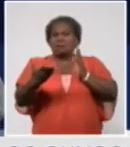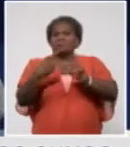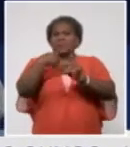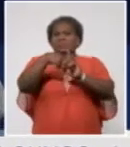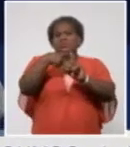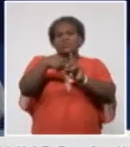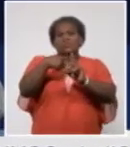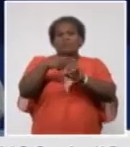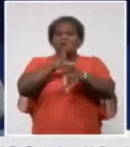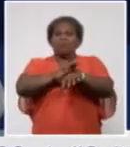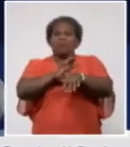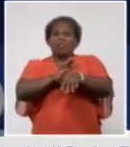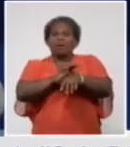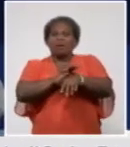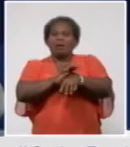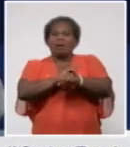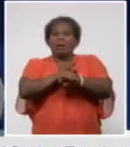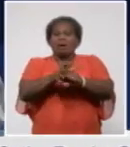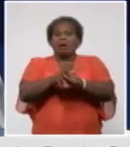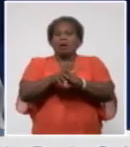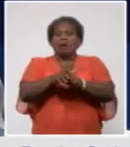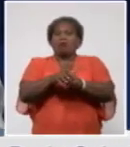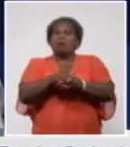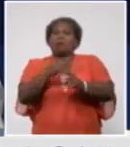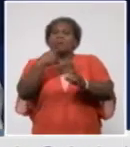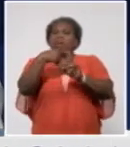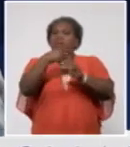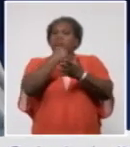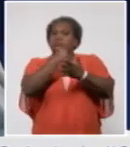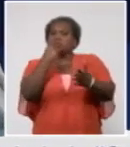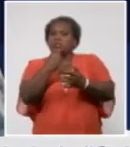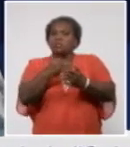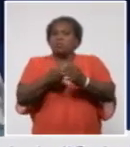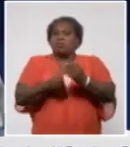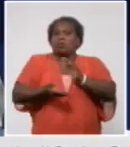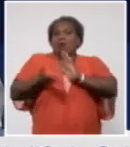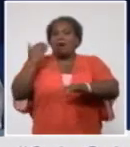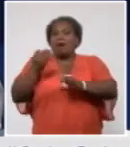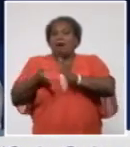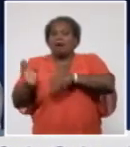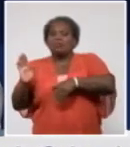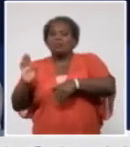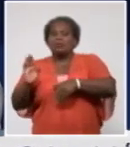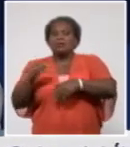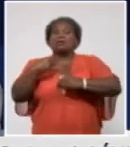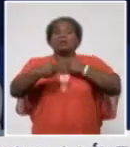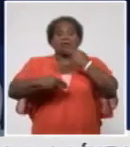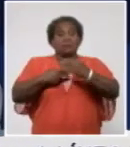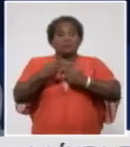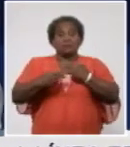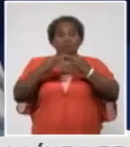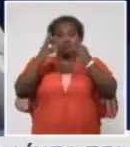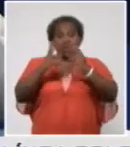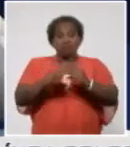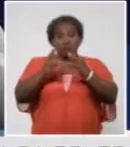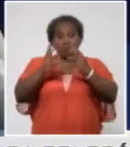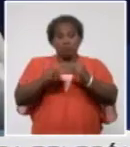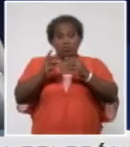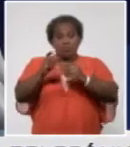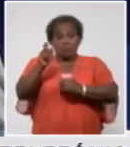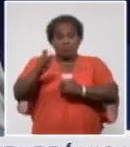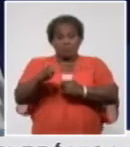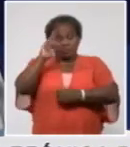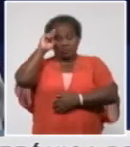diagnosed cases in Cuba recovered from the virus. 7 patients are in a critical state, hospitalized